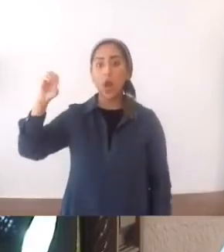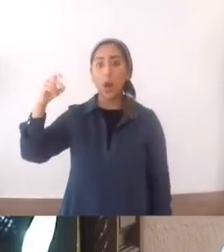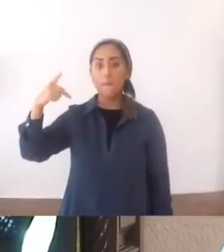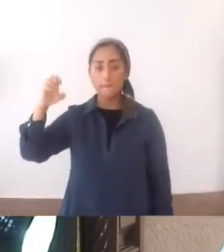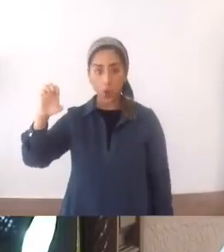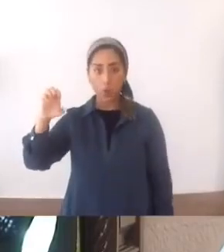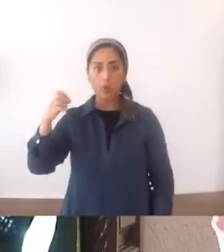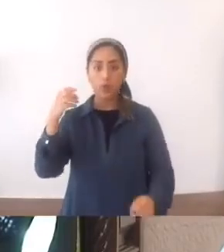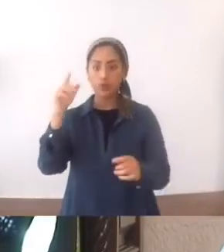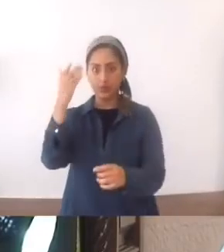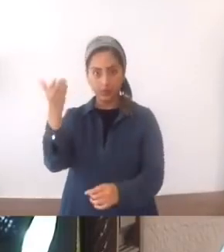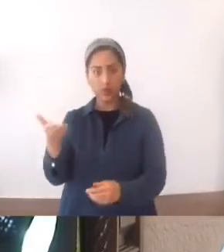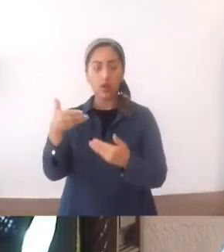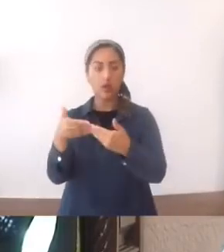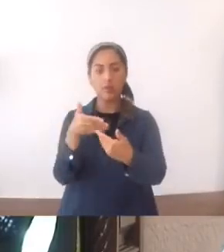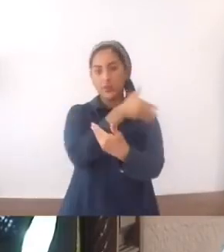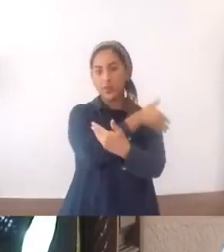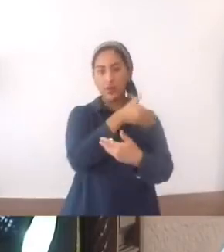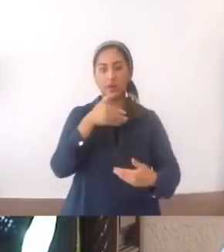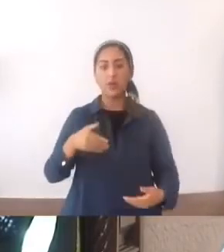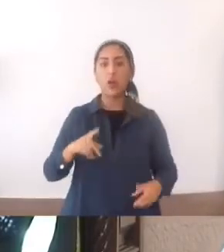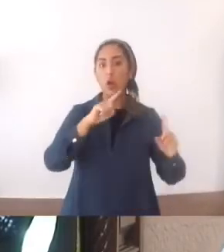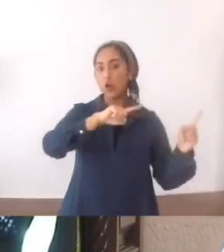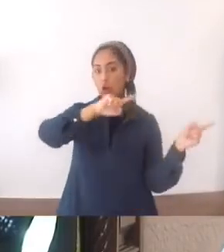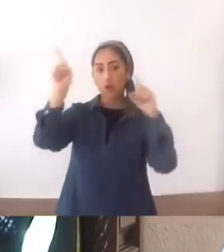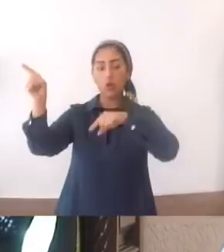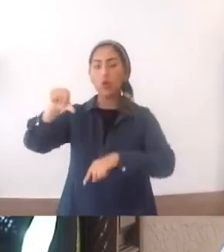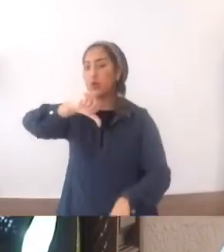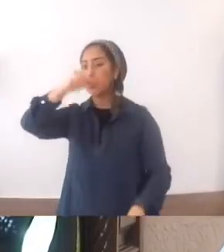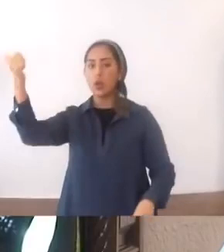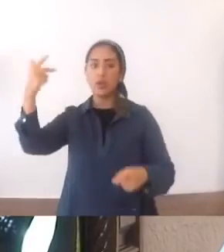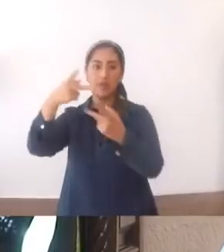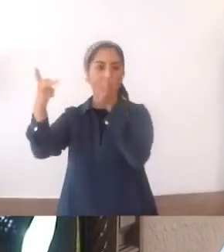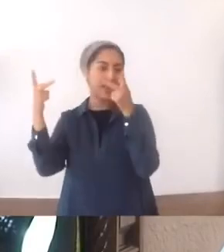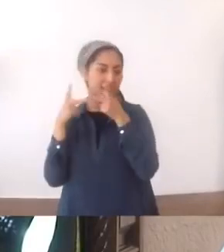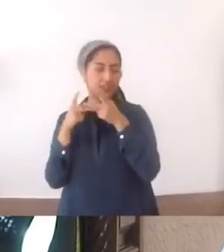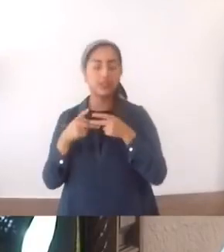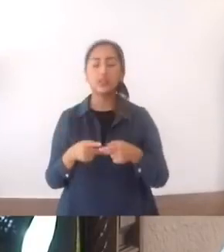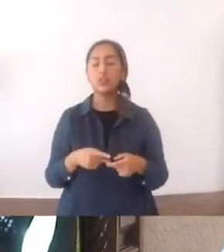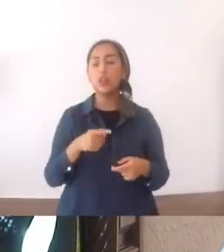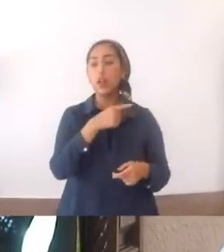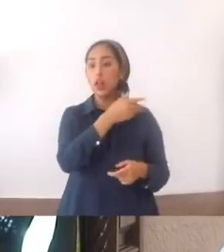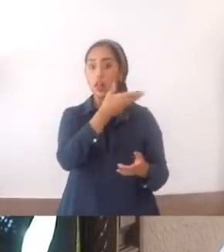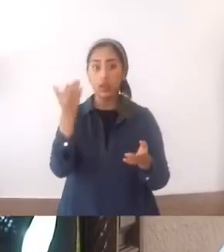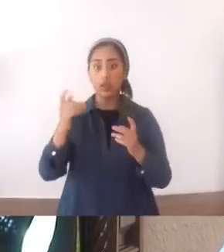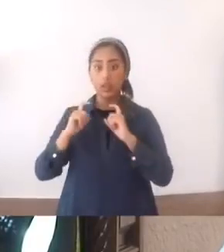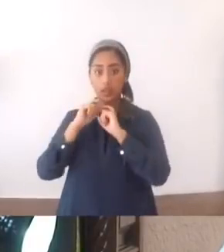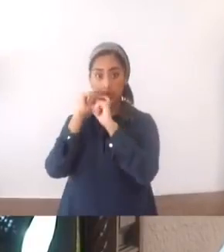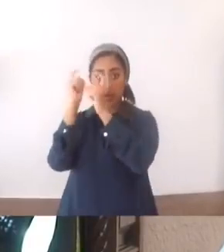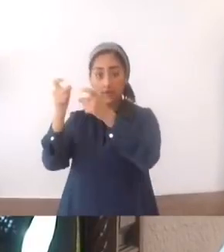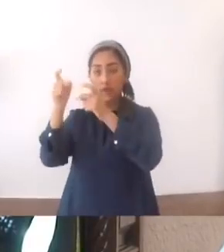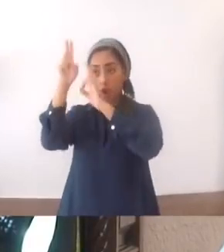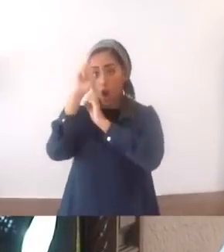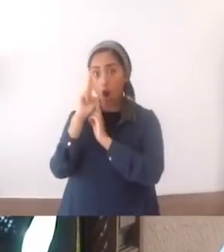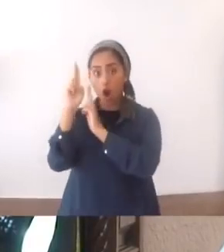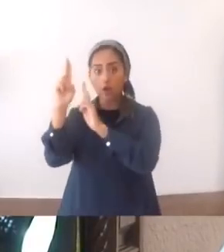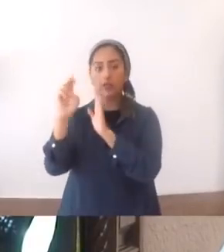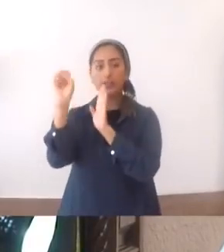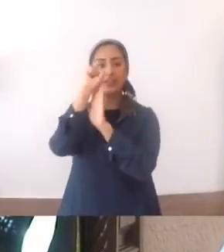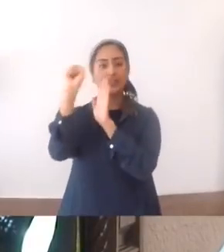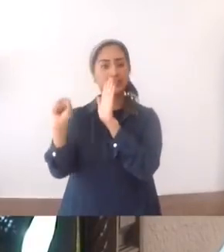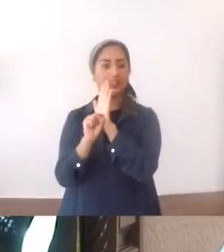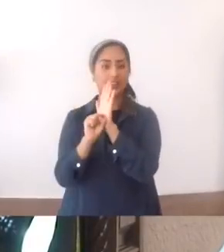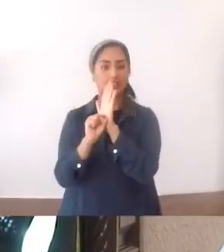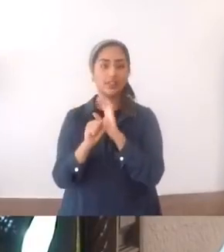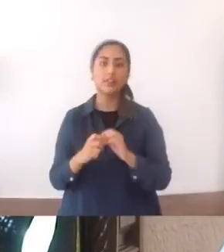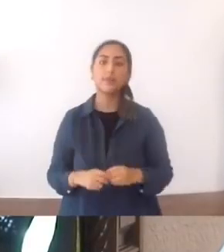cuando I el mean, Papa o los papas que ha habido when the Pope and the popes that van has a otros existed, países, they go to other les countries rinden They